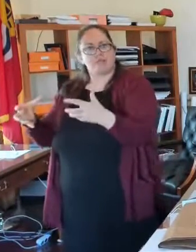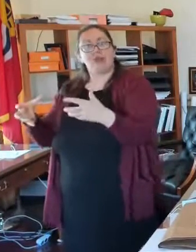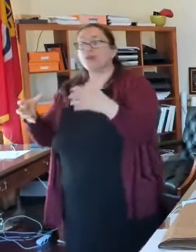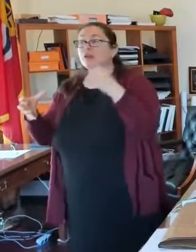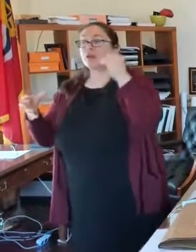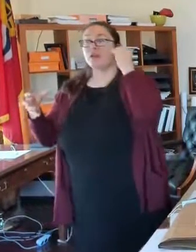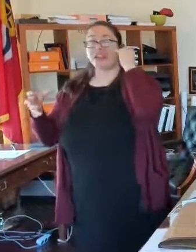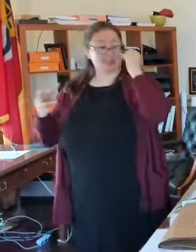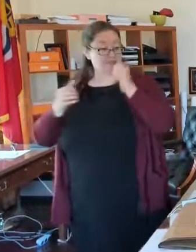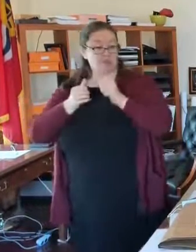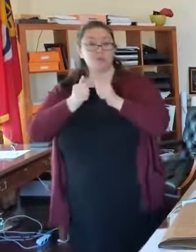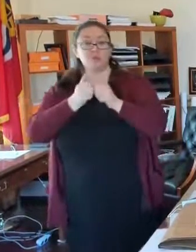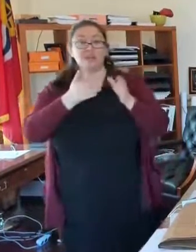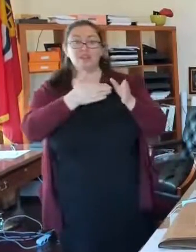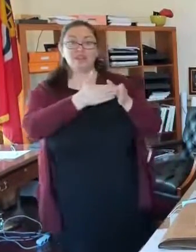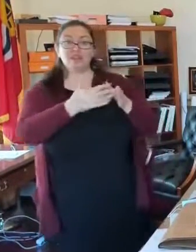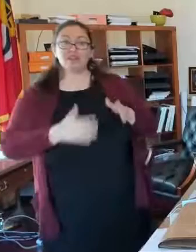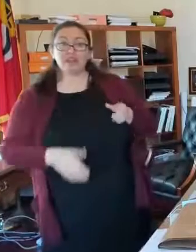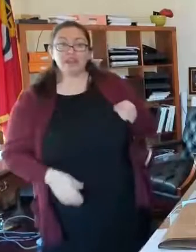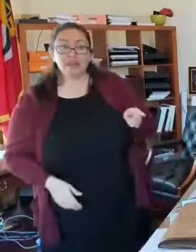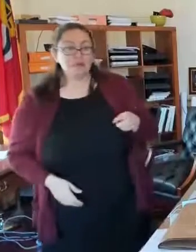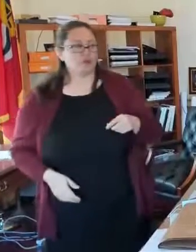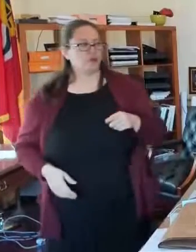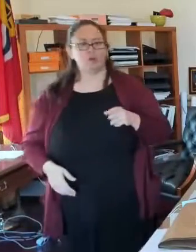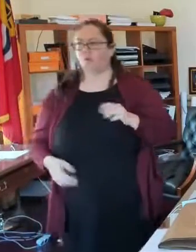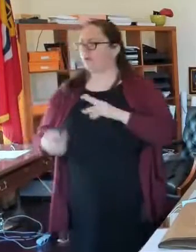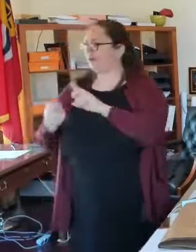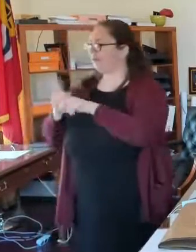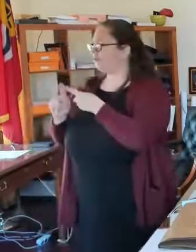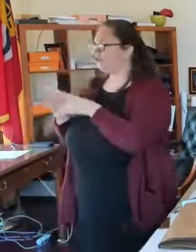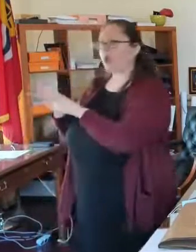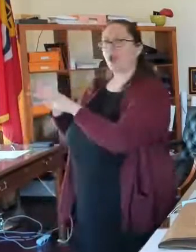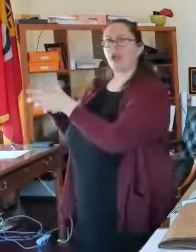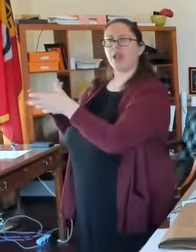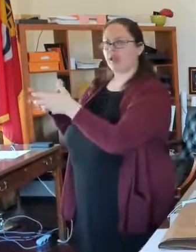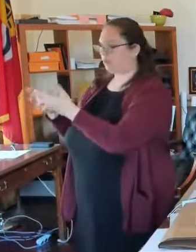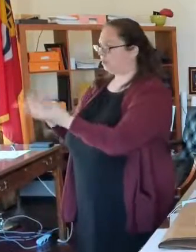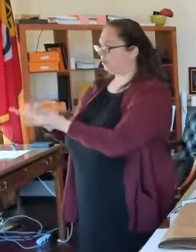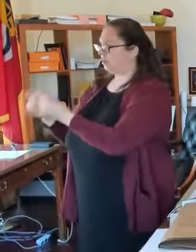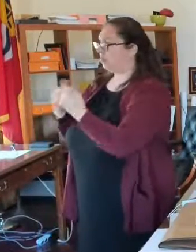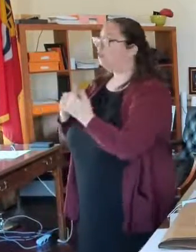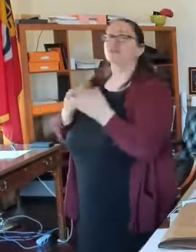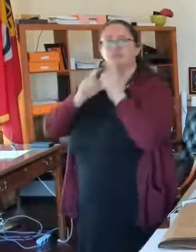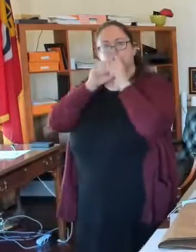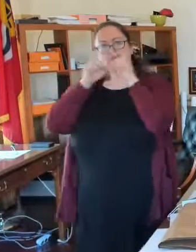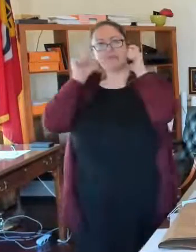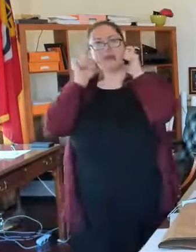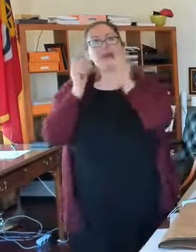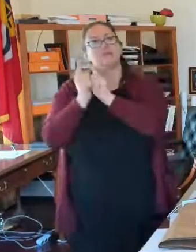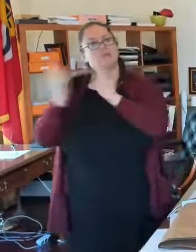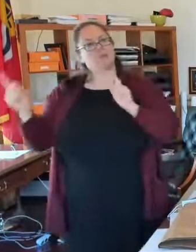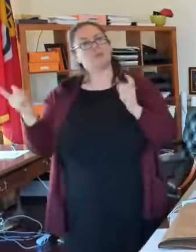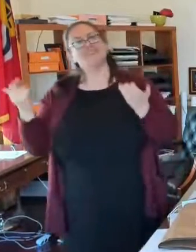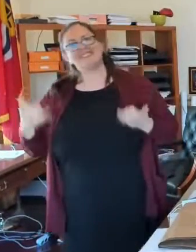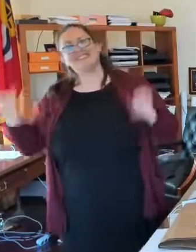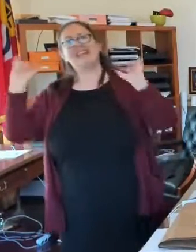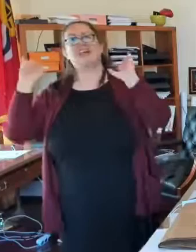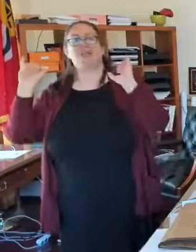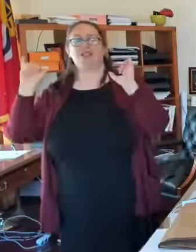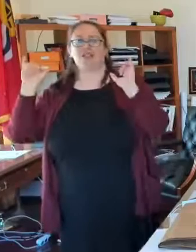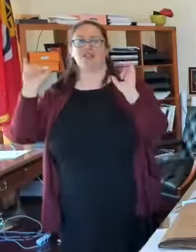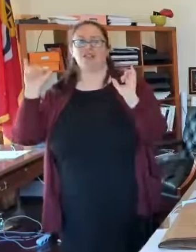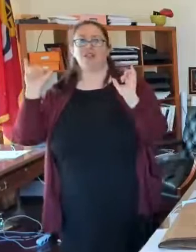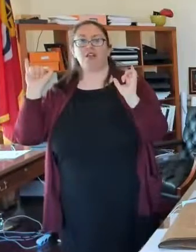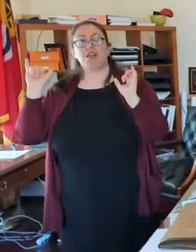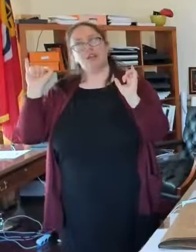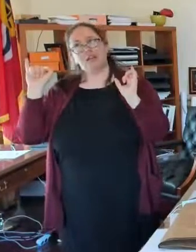with a neighbor or a couple of friends, that you will continue to wear your masks and socially distance, even though